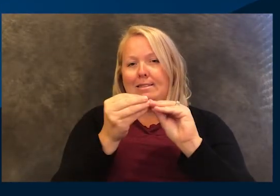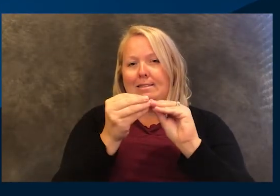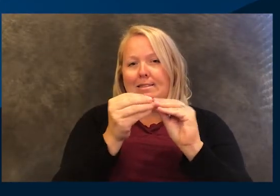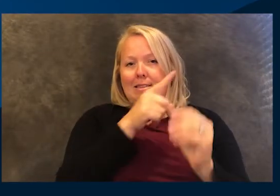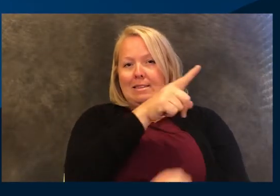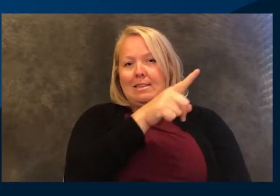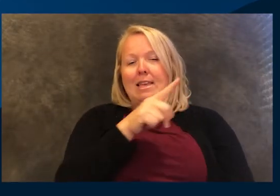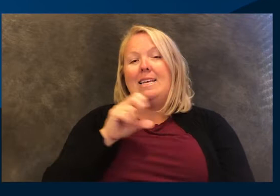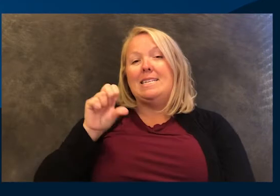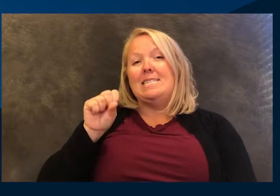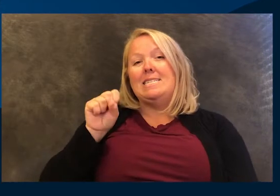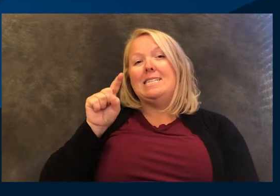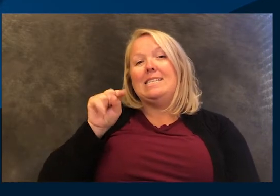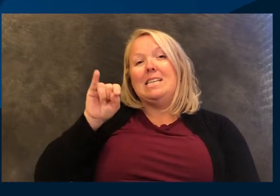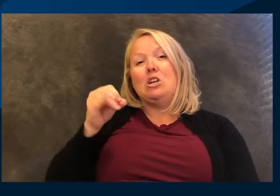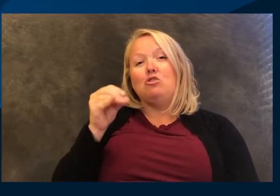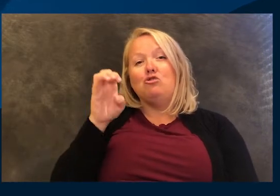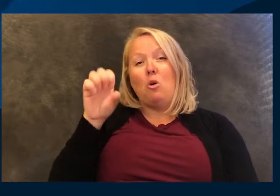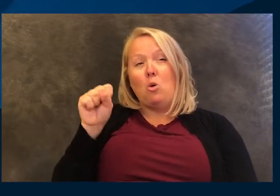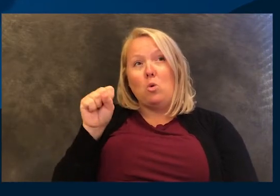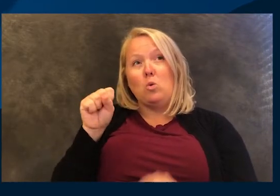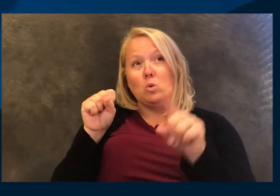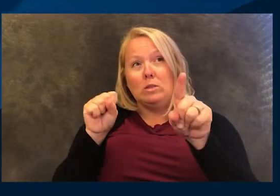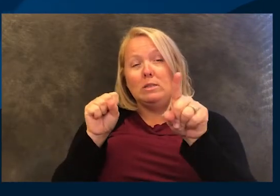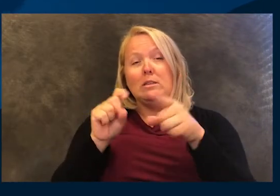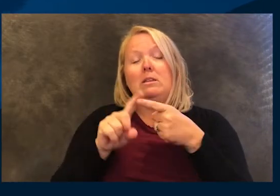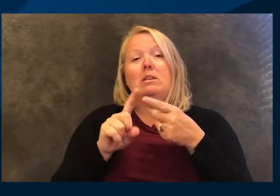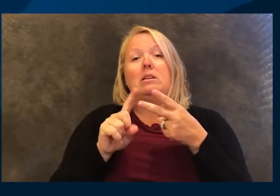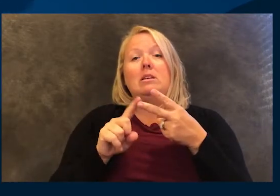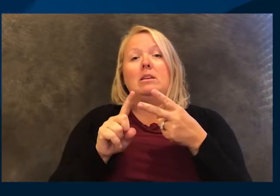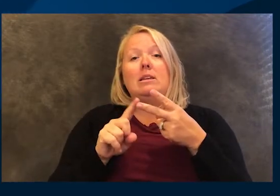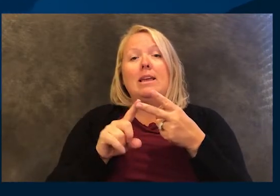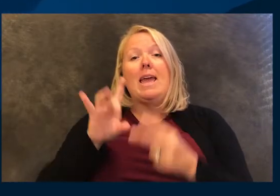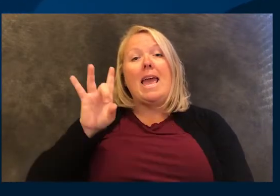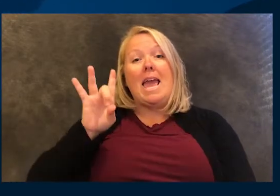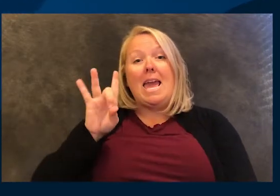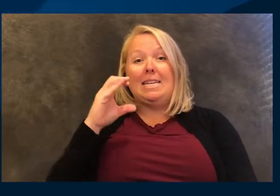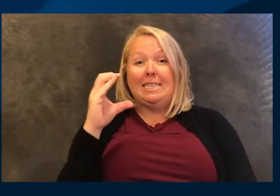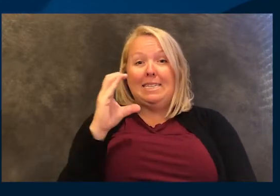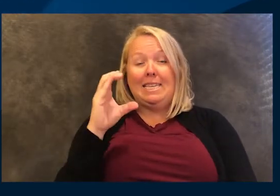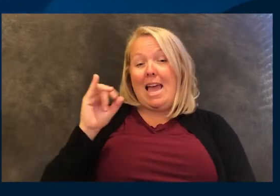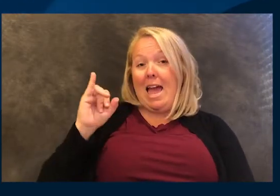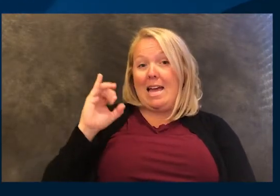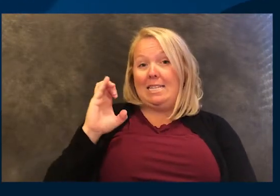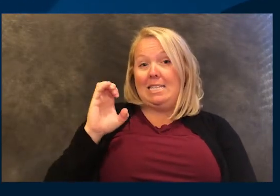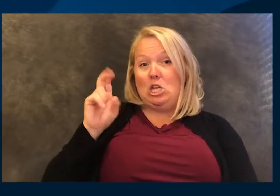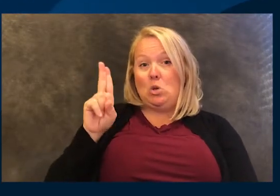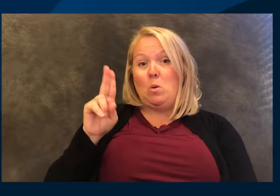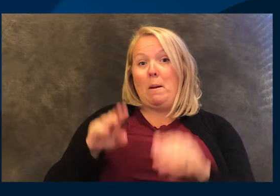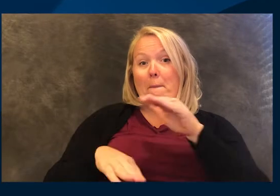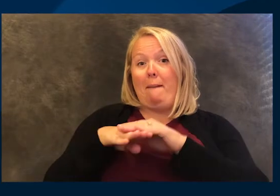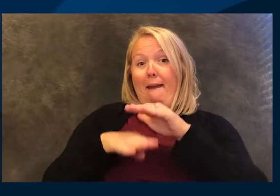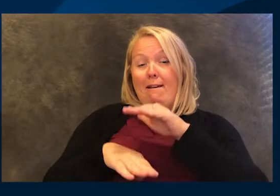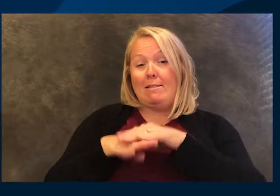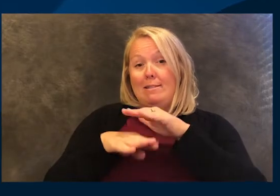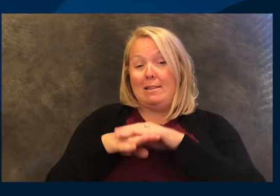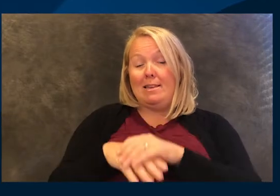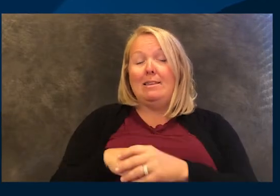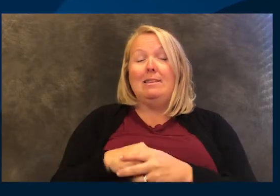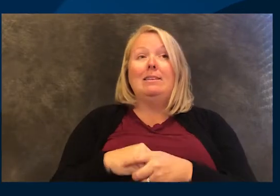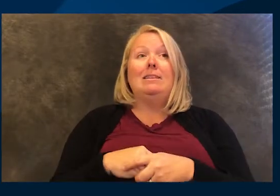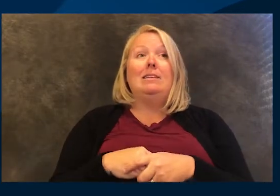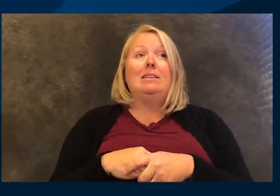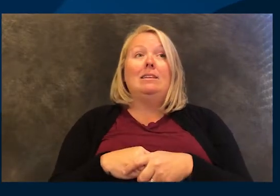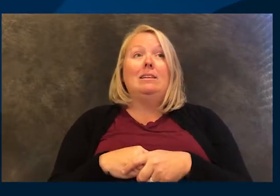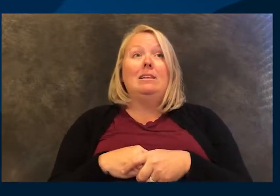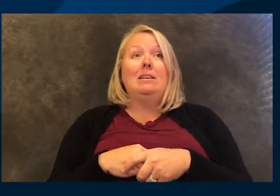Joe's MSJ volume. You can see that we've increased our HC ICU capacity, and we've varied this as we've gone